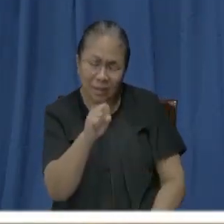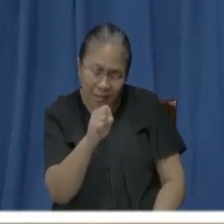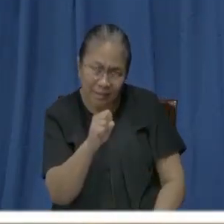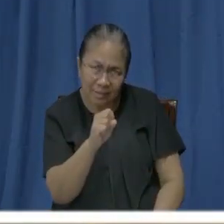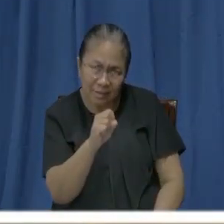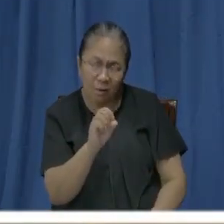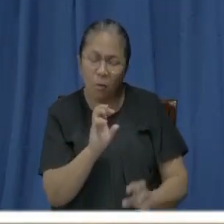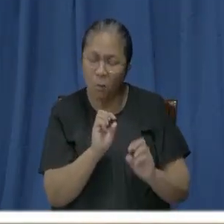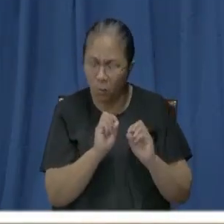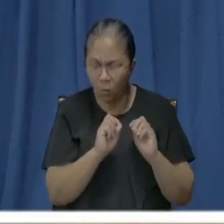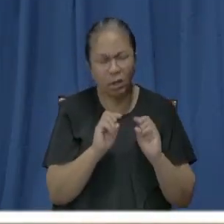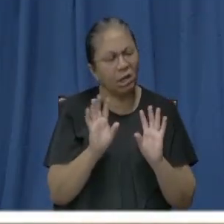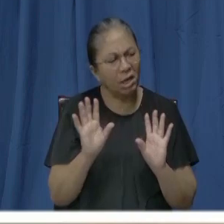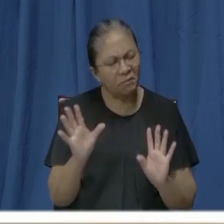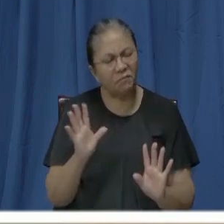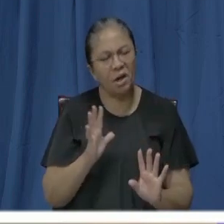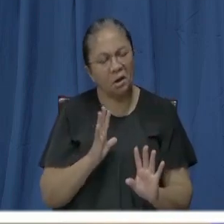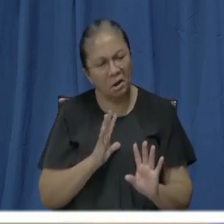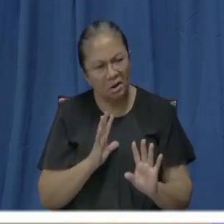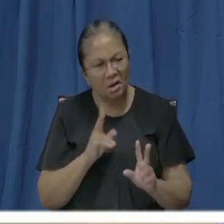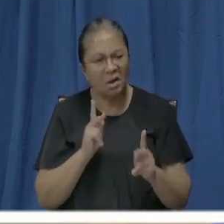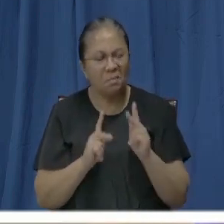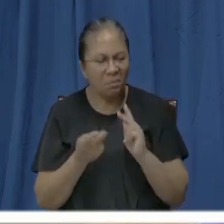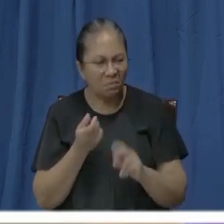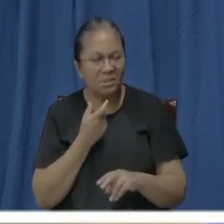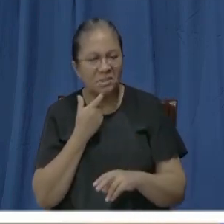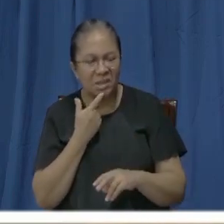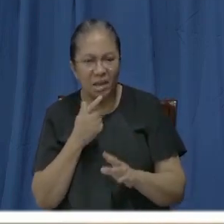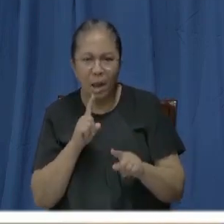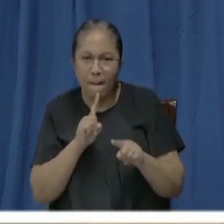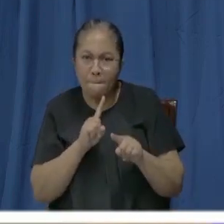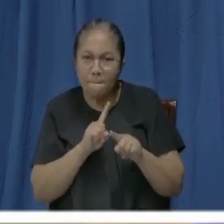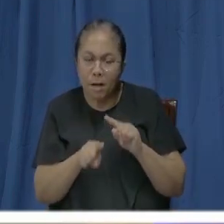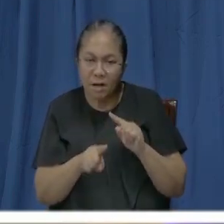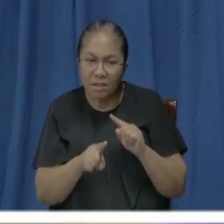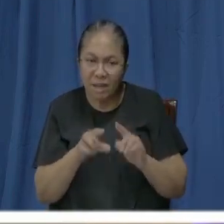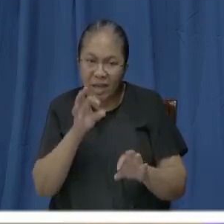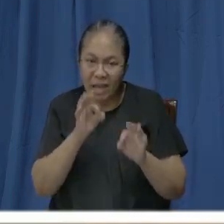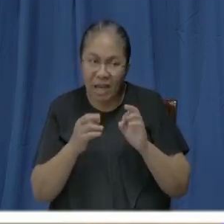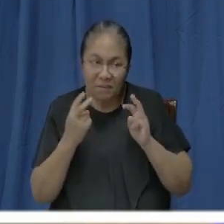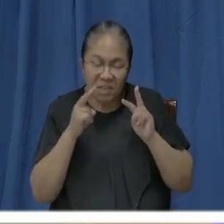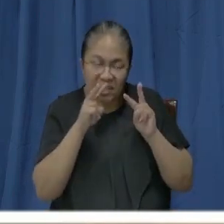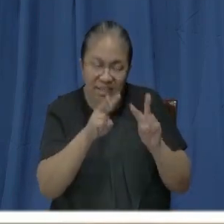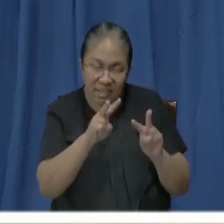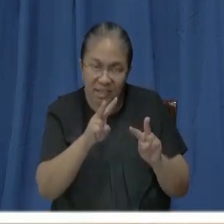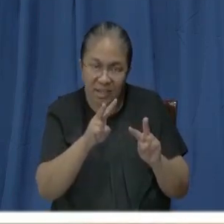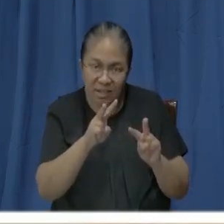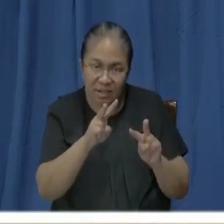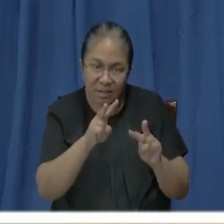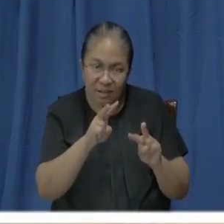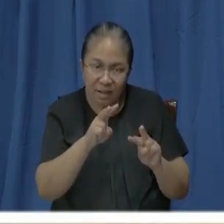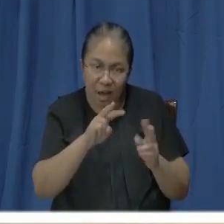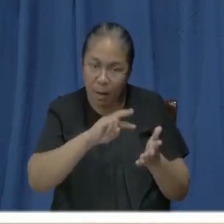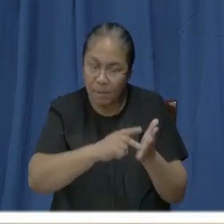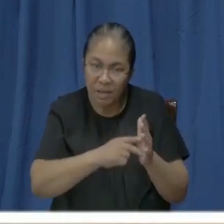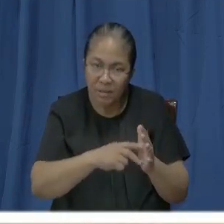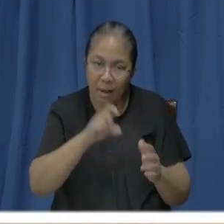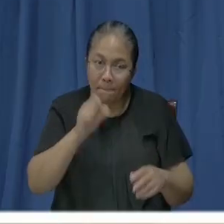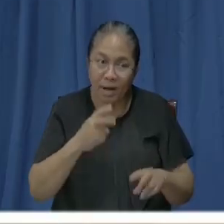maybe, hearsay evidence or whatever. But in the very act, there must be a man somewhere involved.